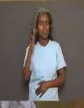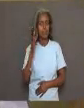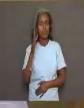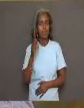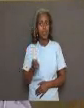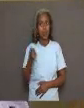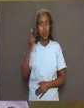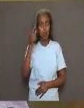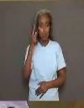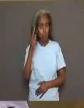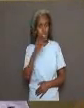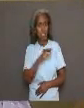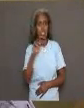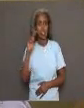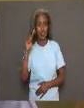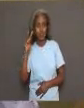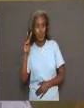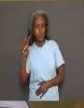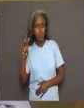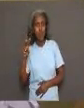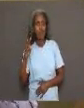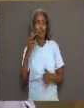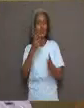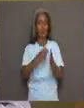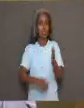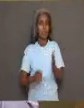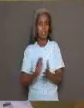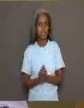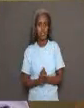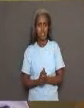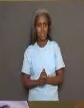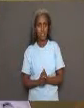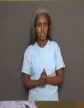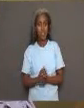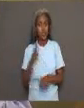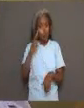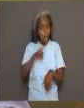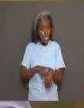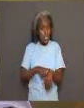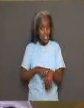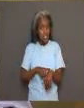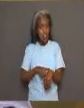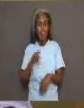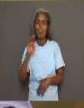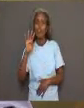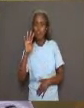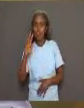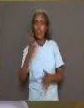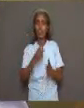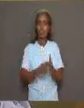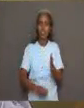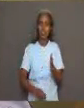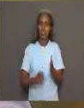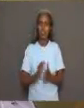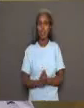Flip a coin once, and there are 2 outcomes. Flip it twice,